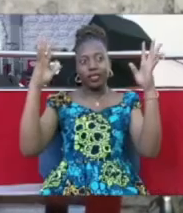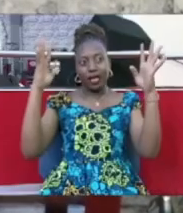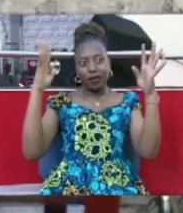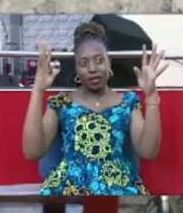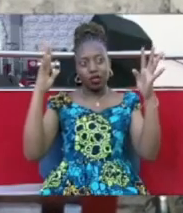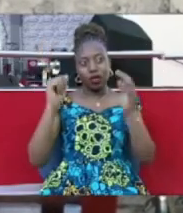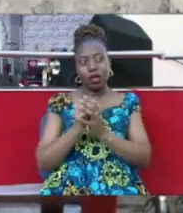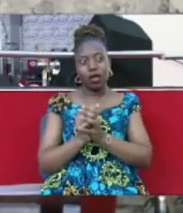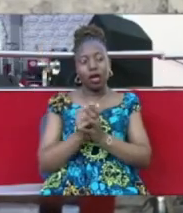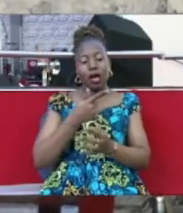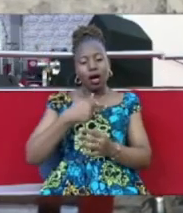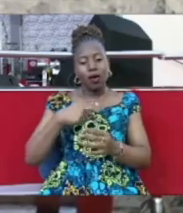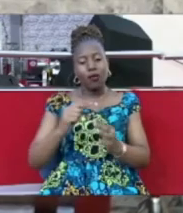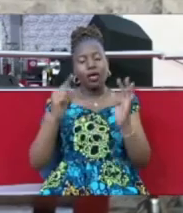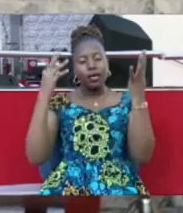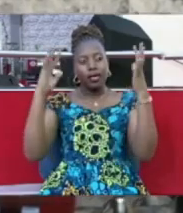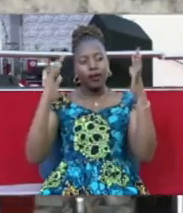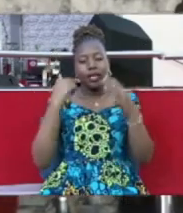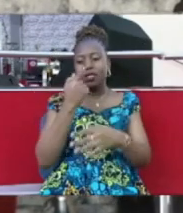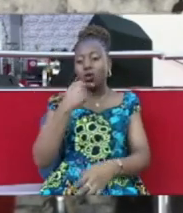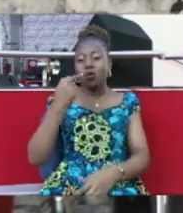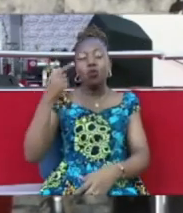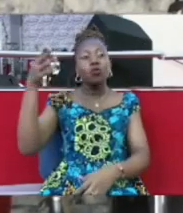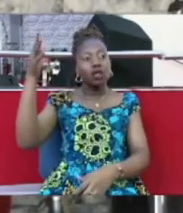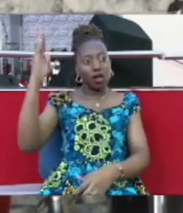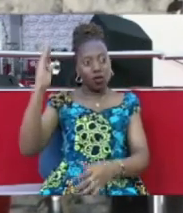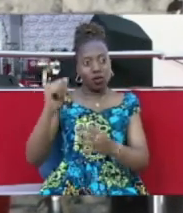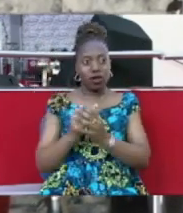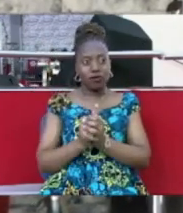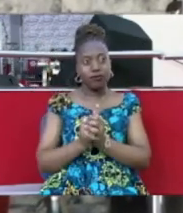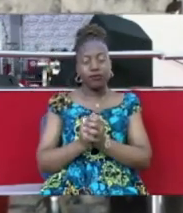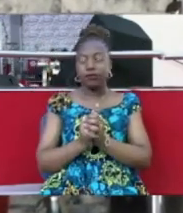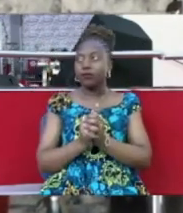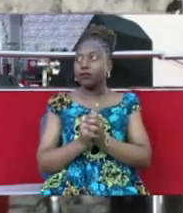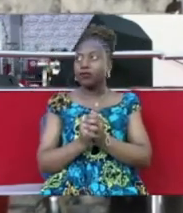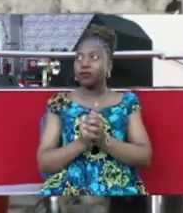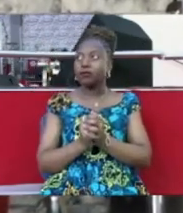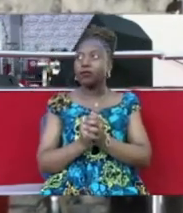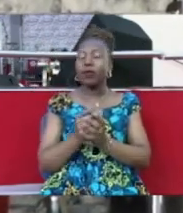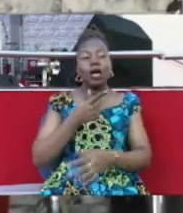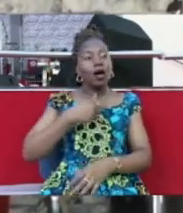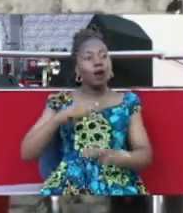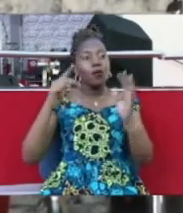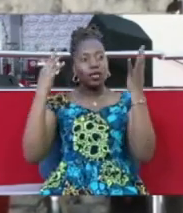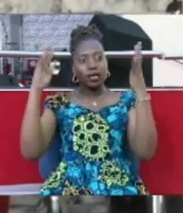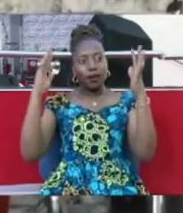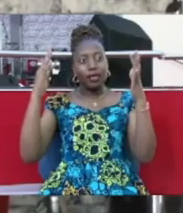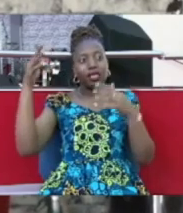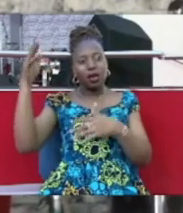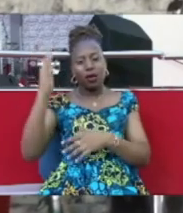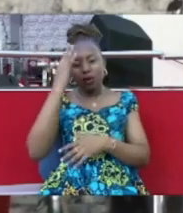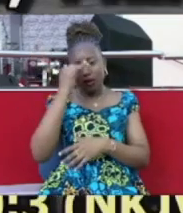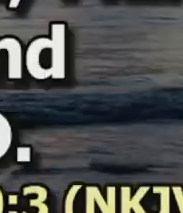are celebrating the Lord. It's a vertical dimension. We are celebrating God because of